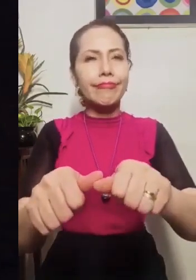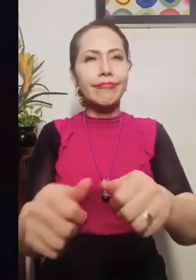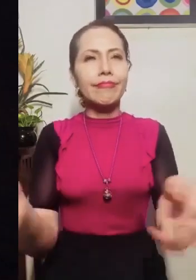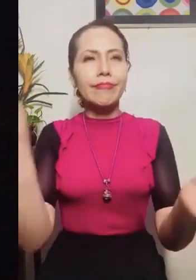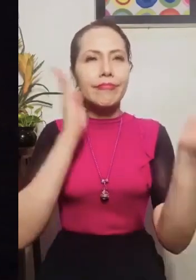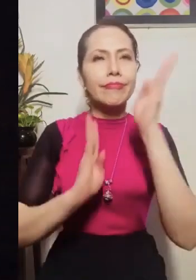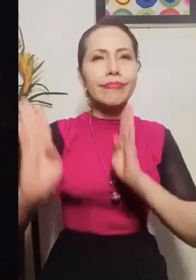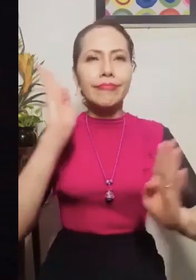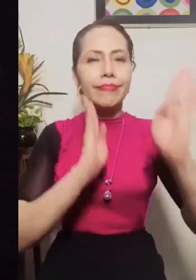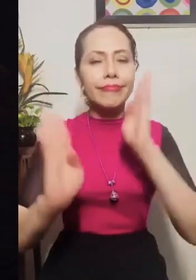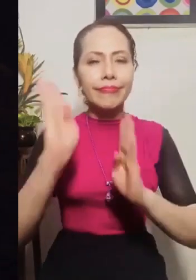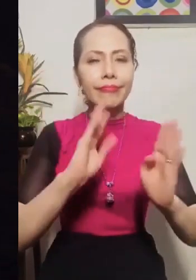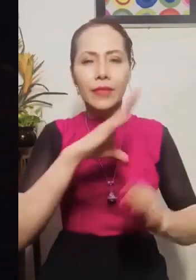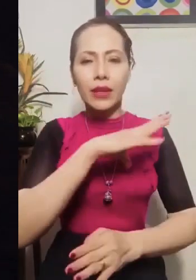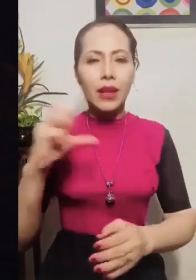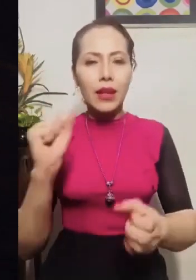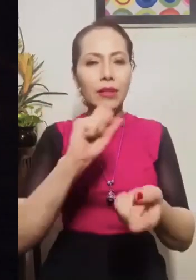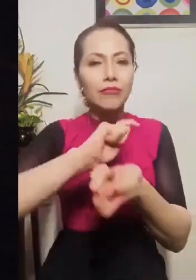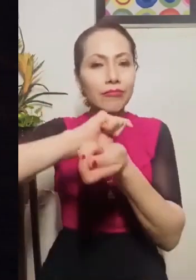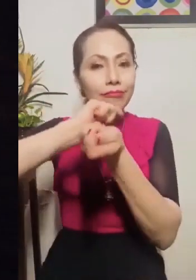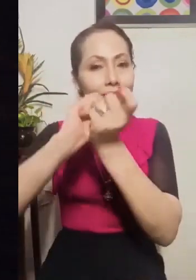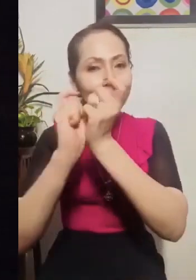constitute the trial and the